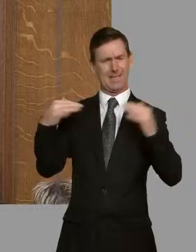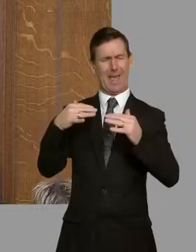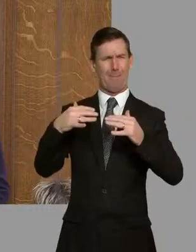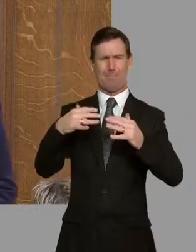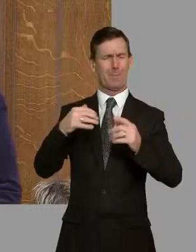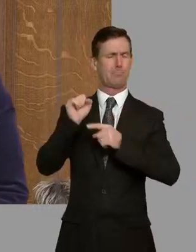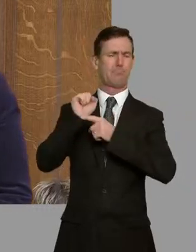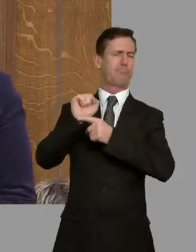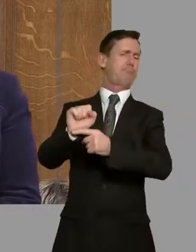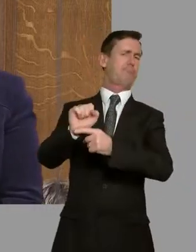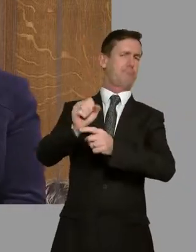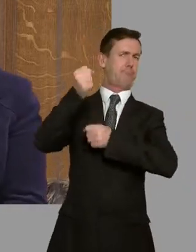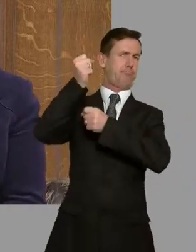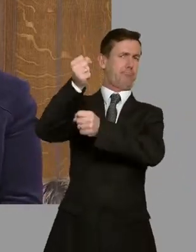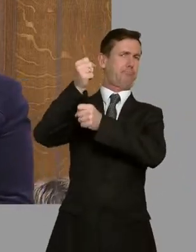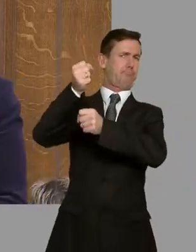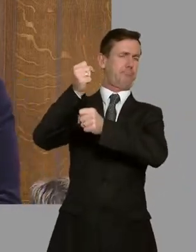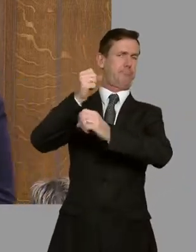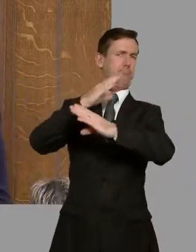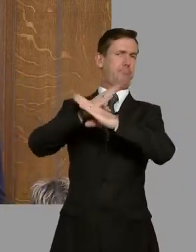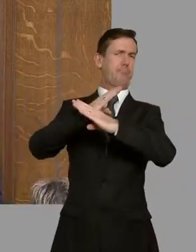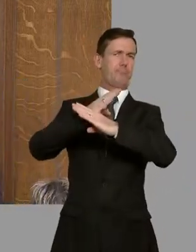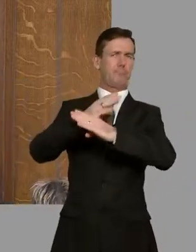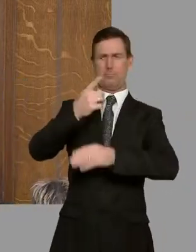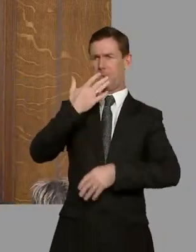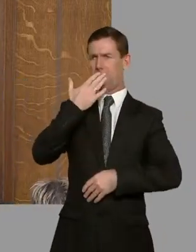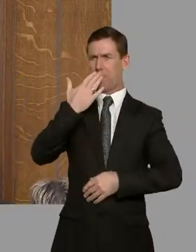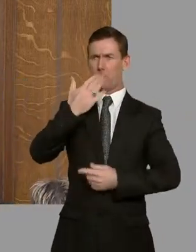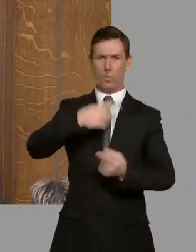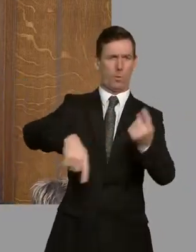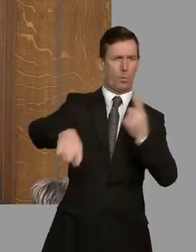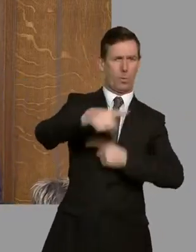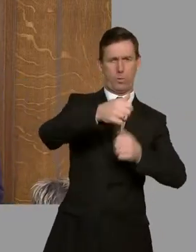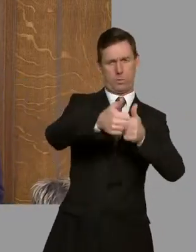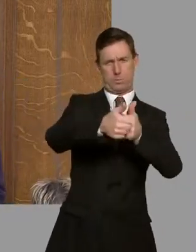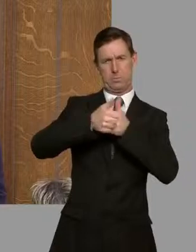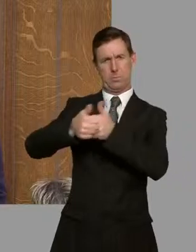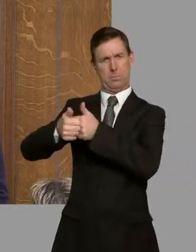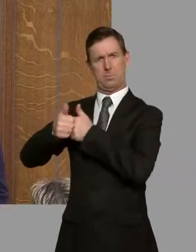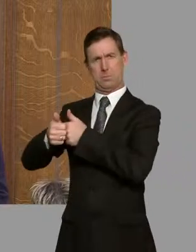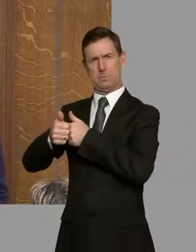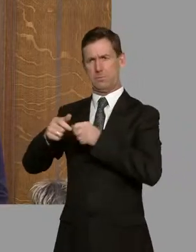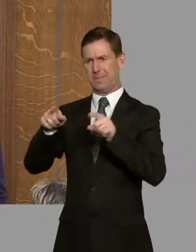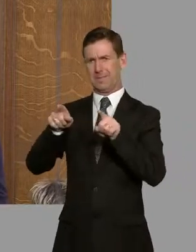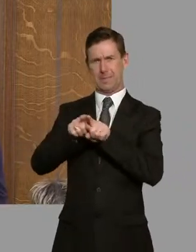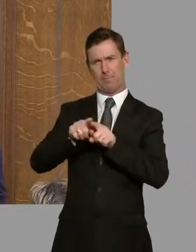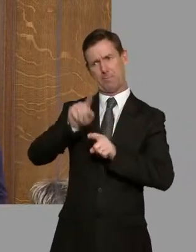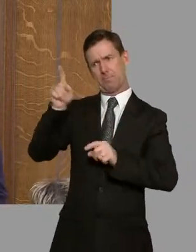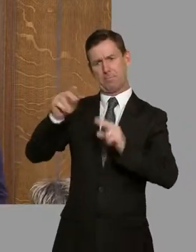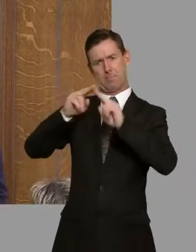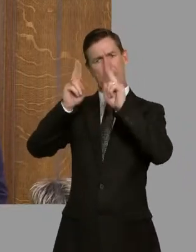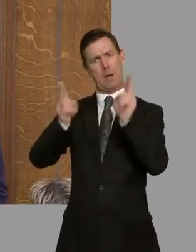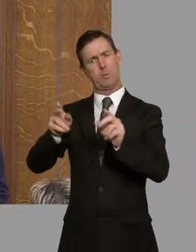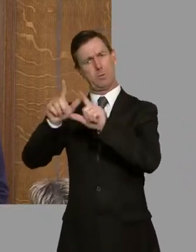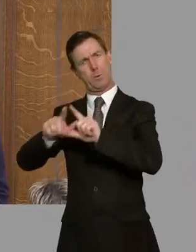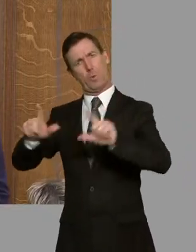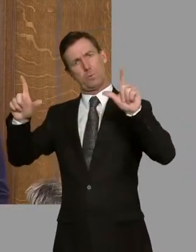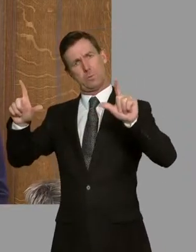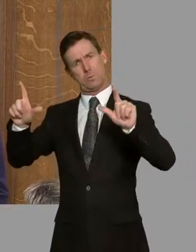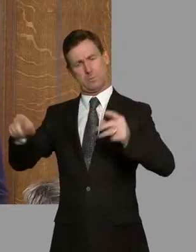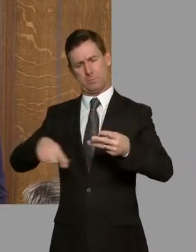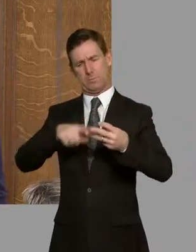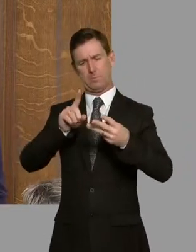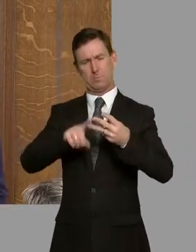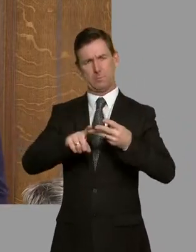this House and also at the other place. I also would like to thank very much the Prime Minister for his